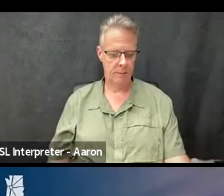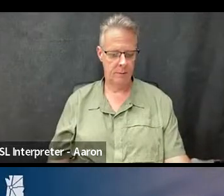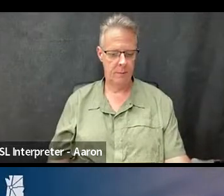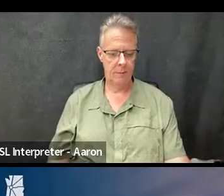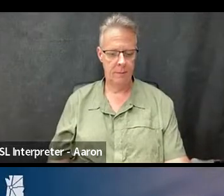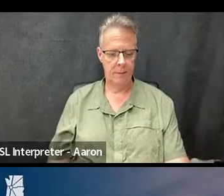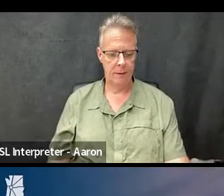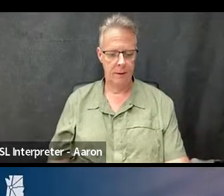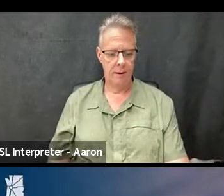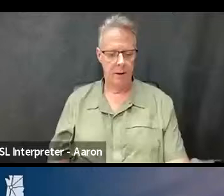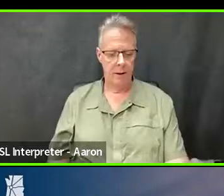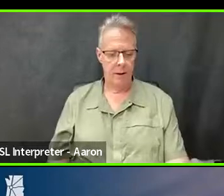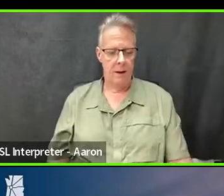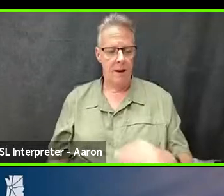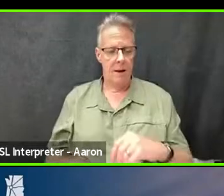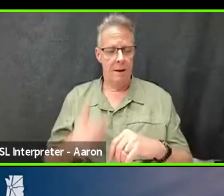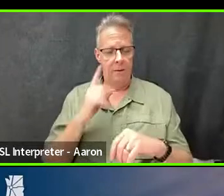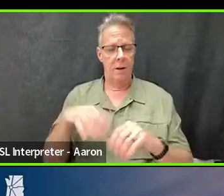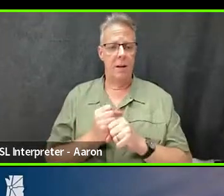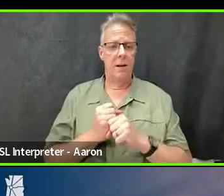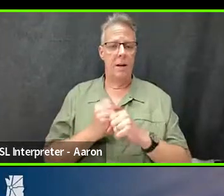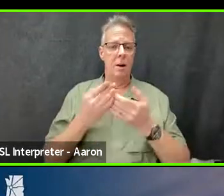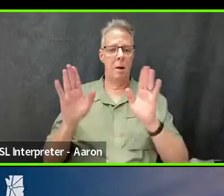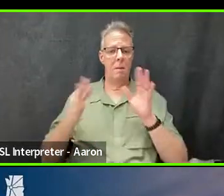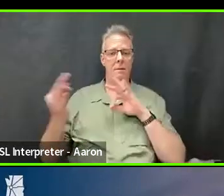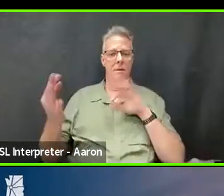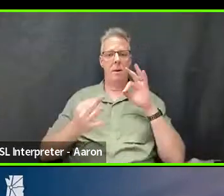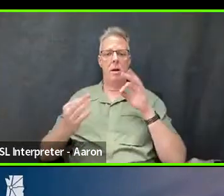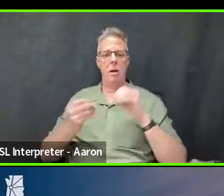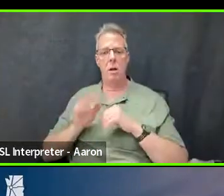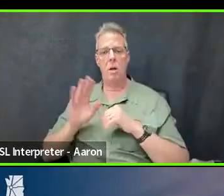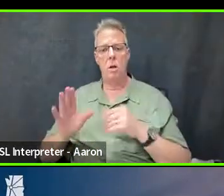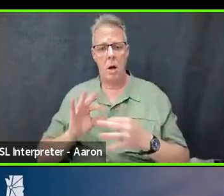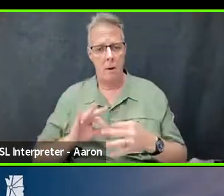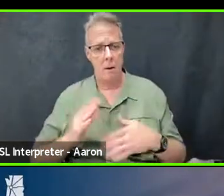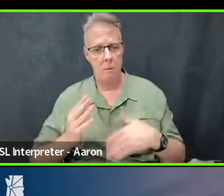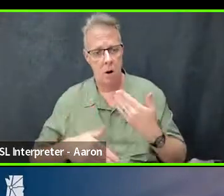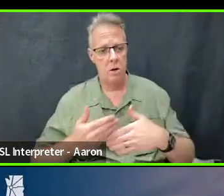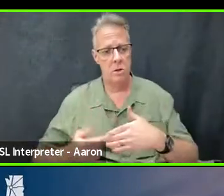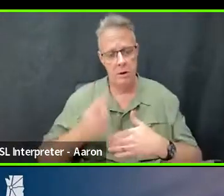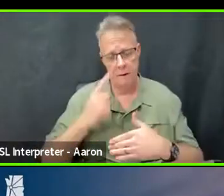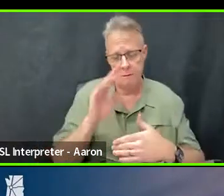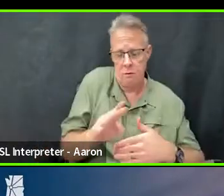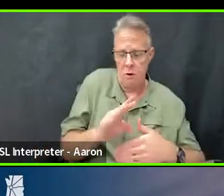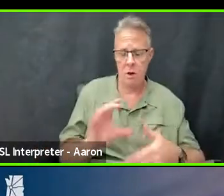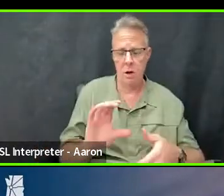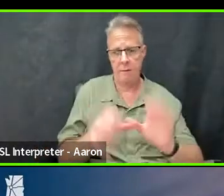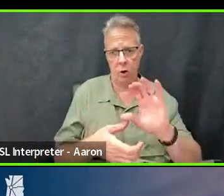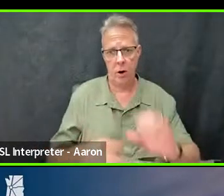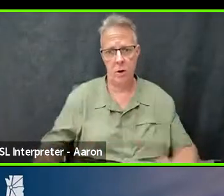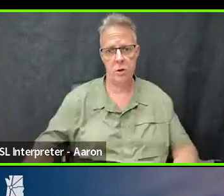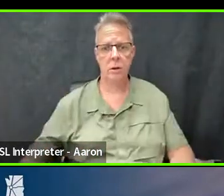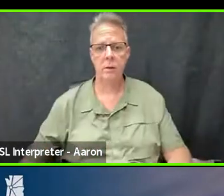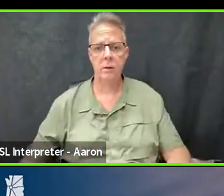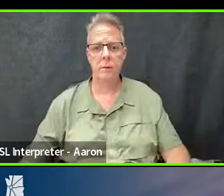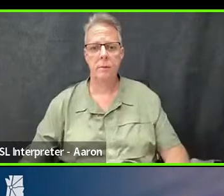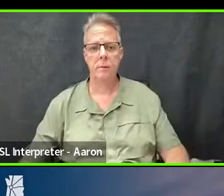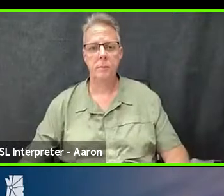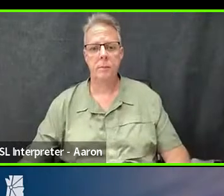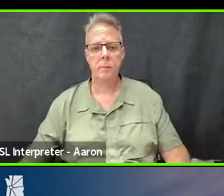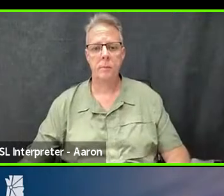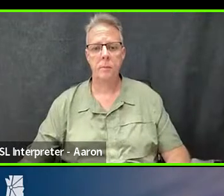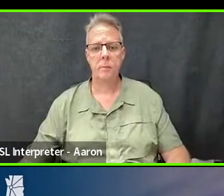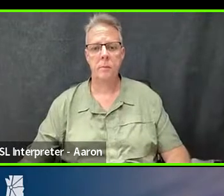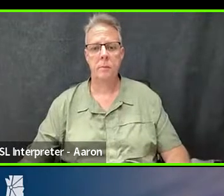looking to get the public feedback through our comment process on the bridge configuration. If you do have comments or